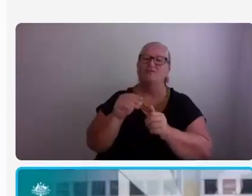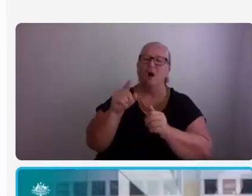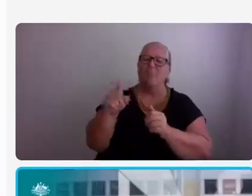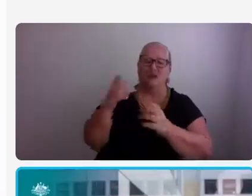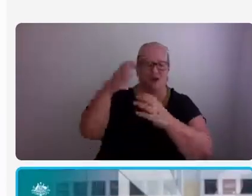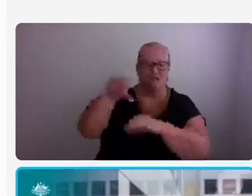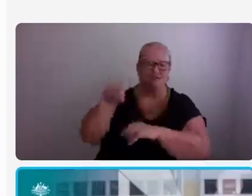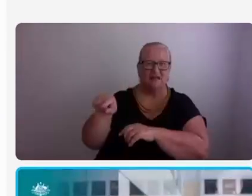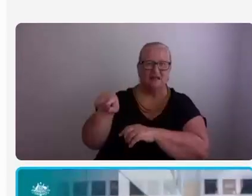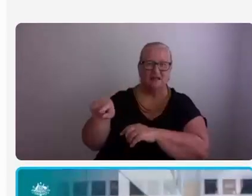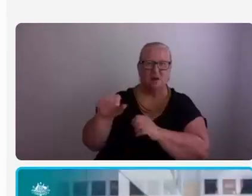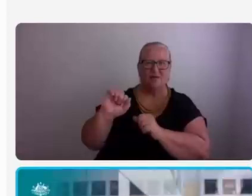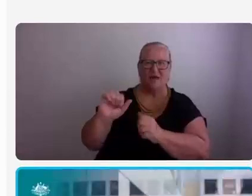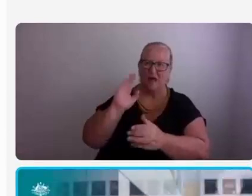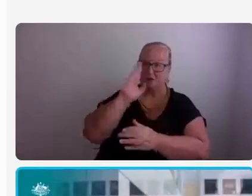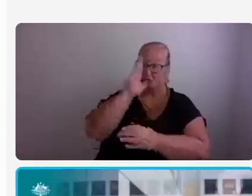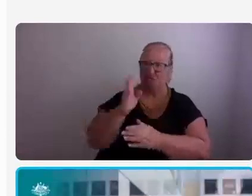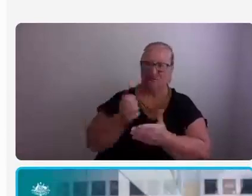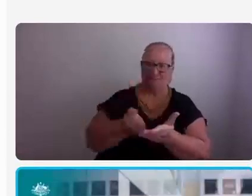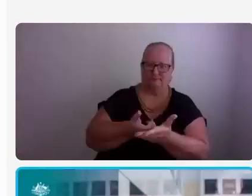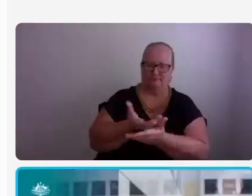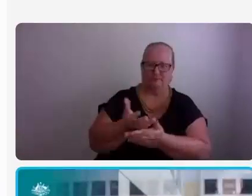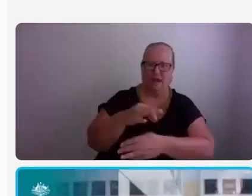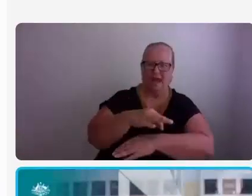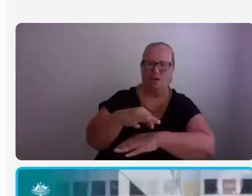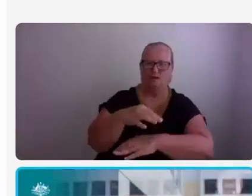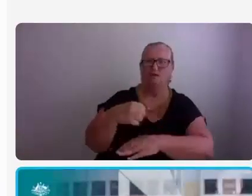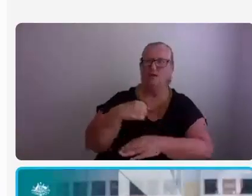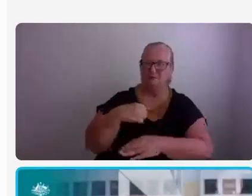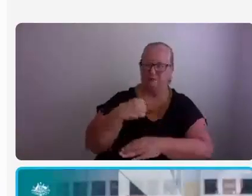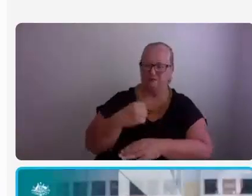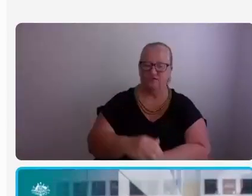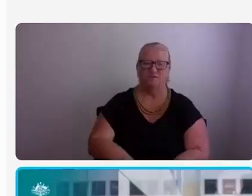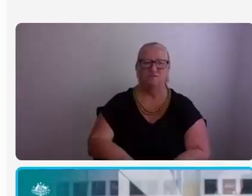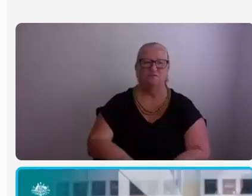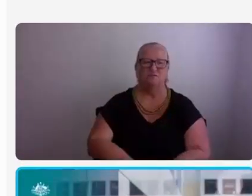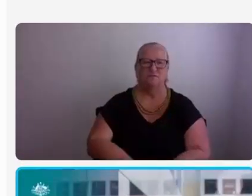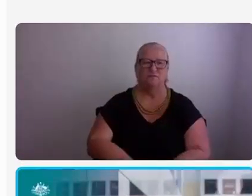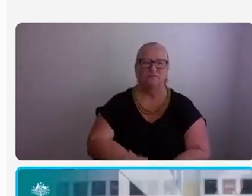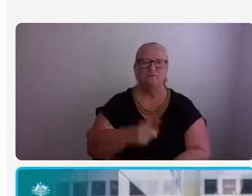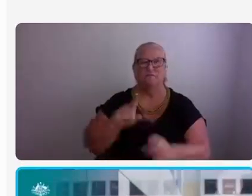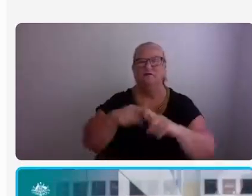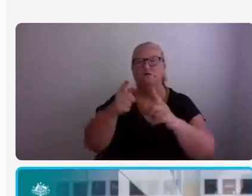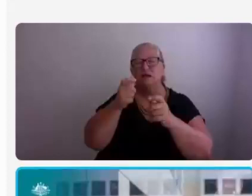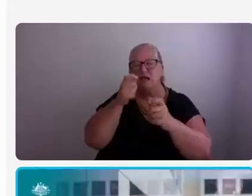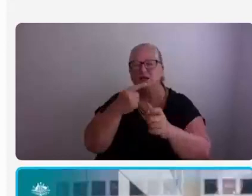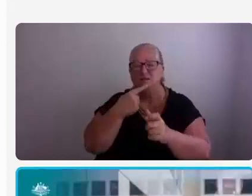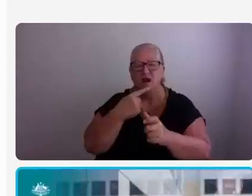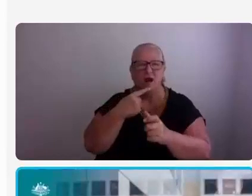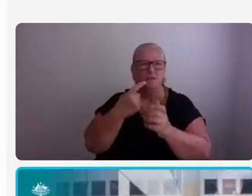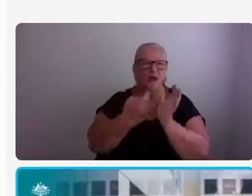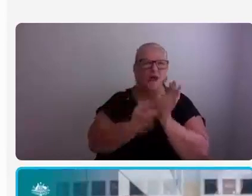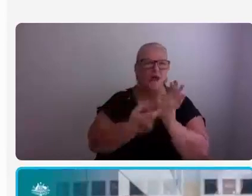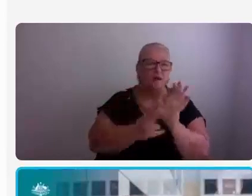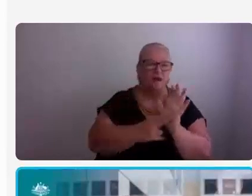care related labour expenses and hours, and it's broken down into care types, including registered nurses,